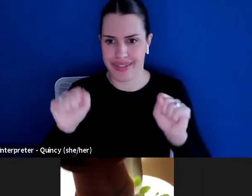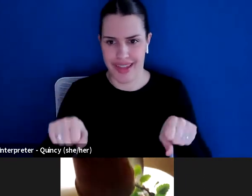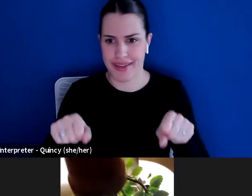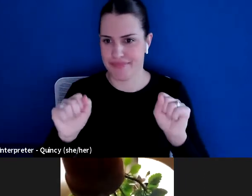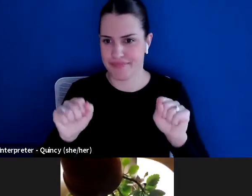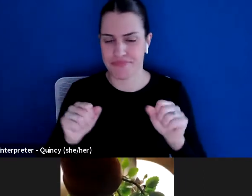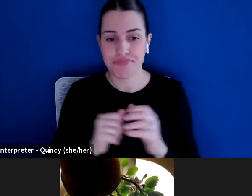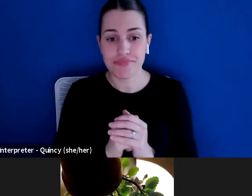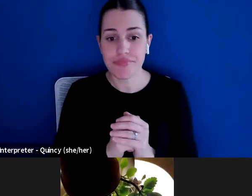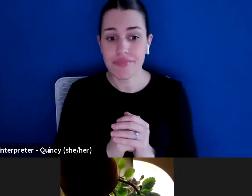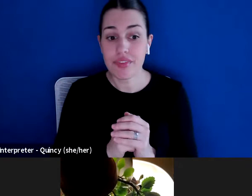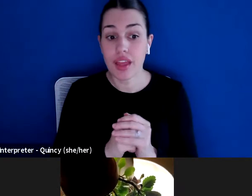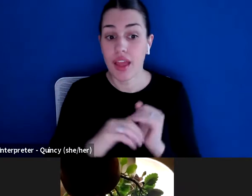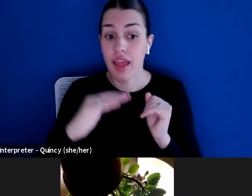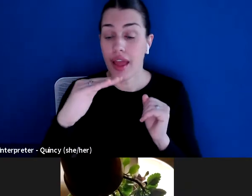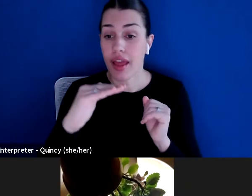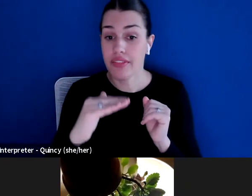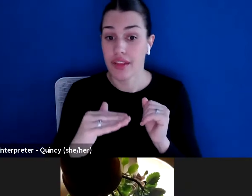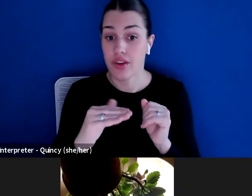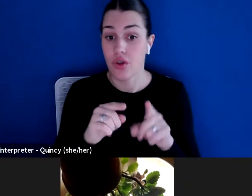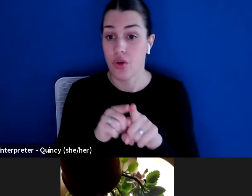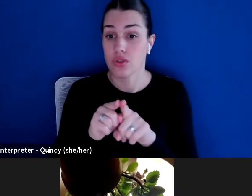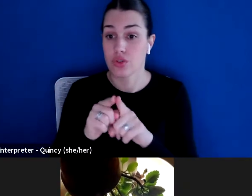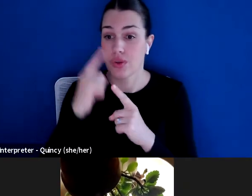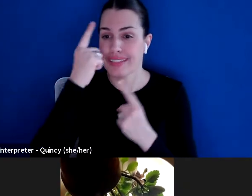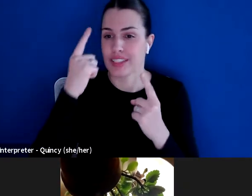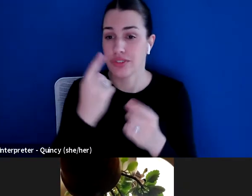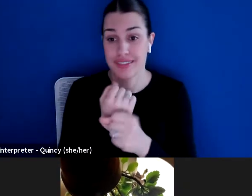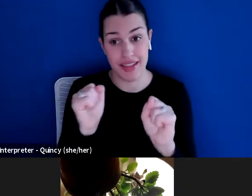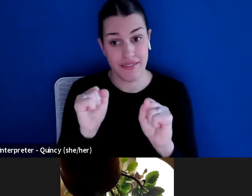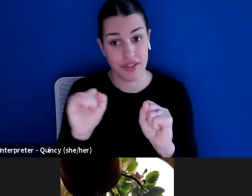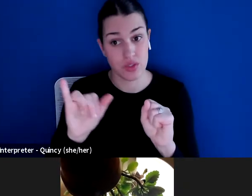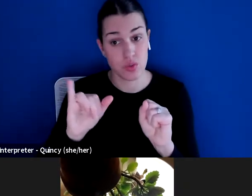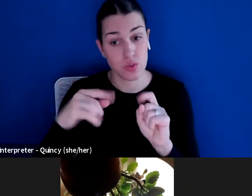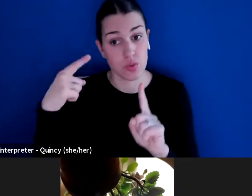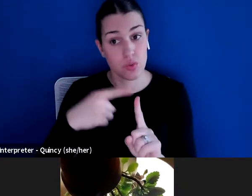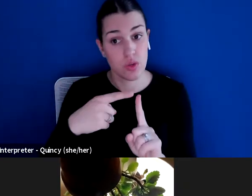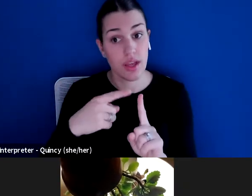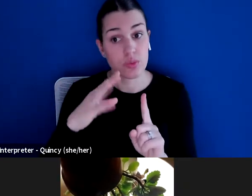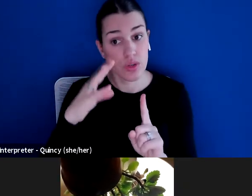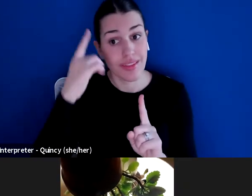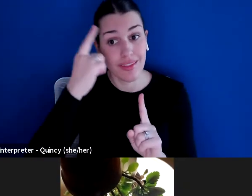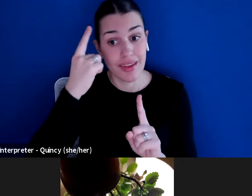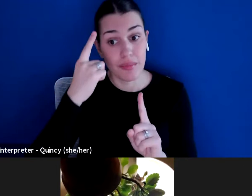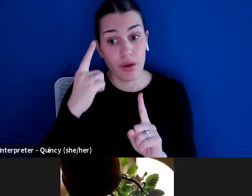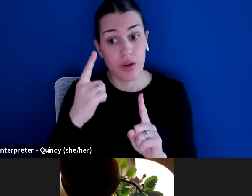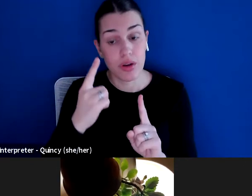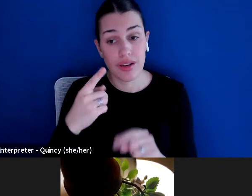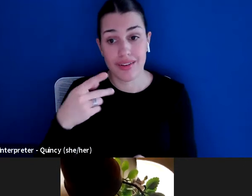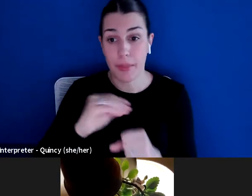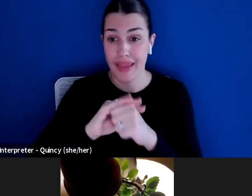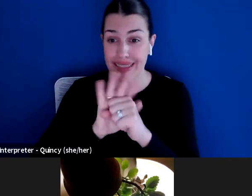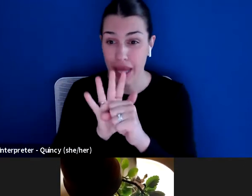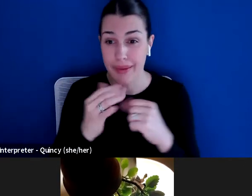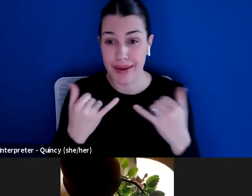course, taking some consideration into safety, right? So, especially as we're thinking about the pandemic and things of